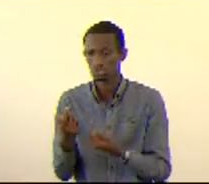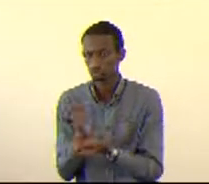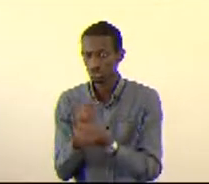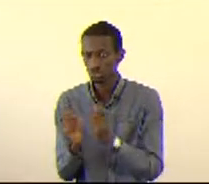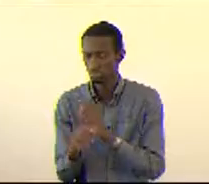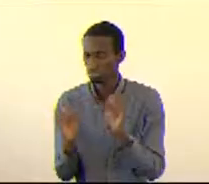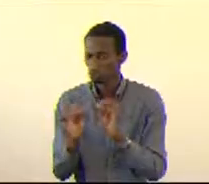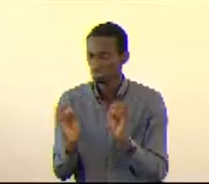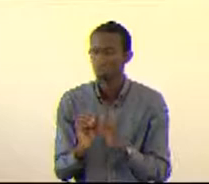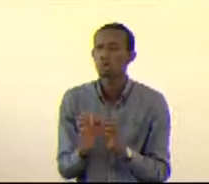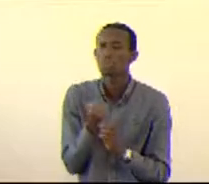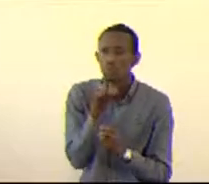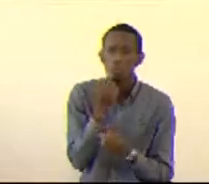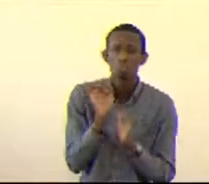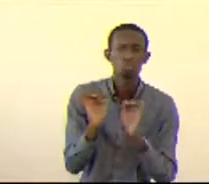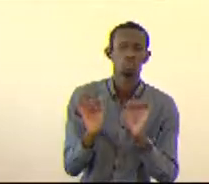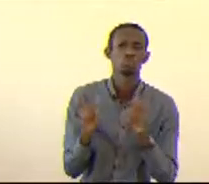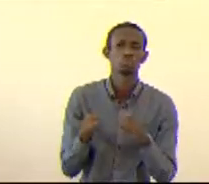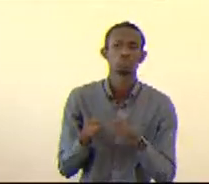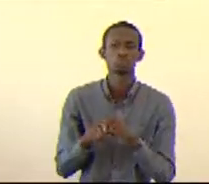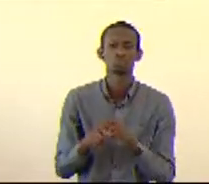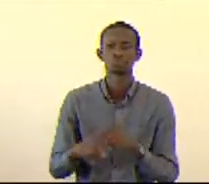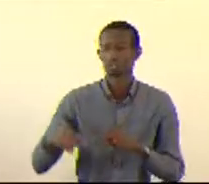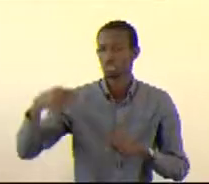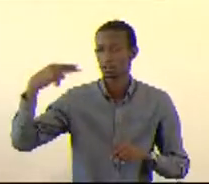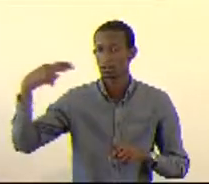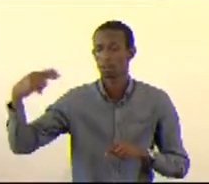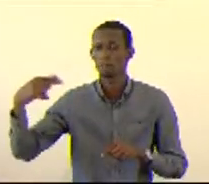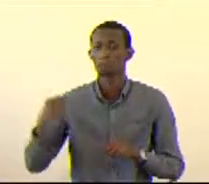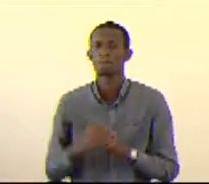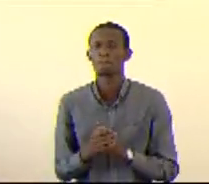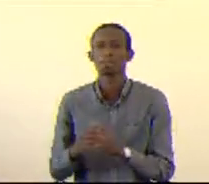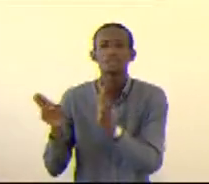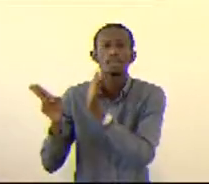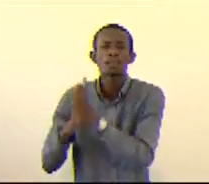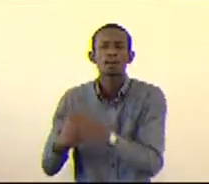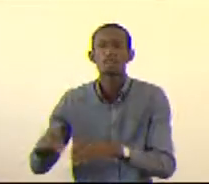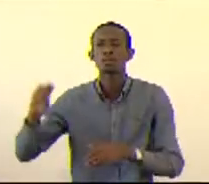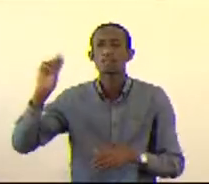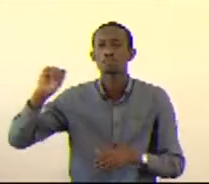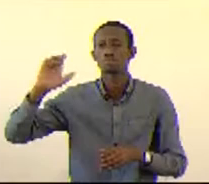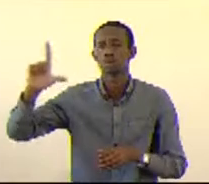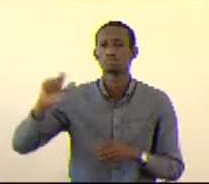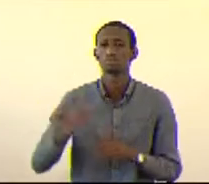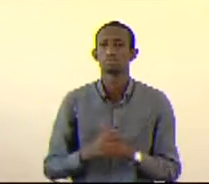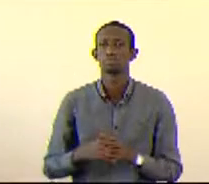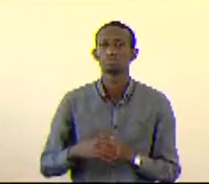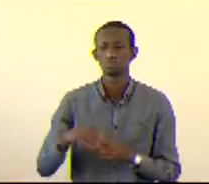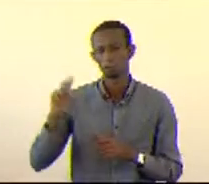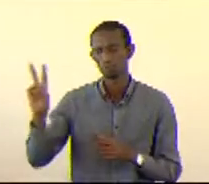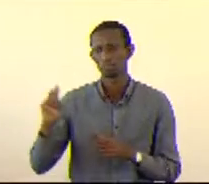then say, using H is equal to MLV, this is specific latent heat of fusion. So this is going to